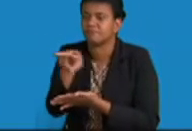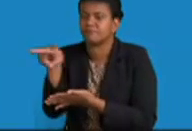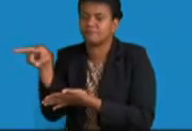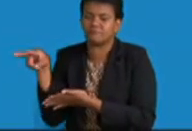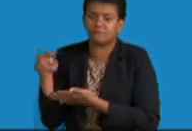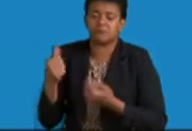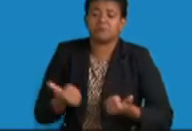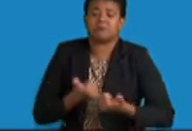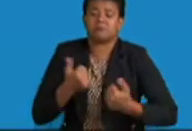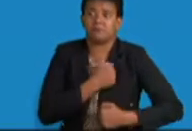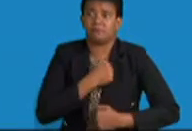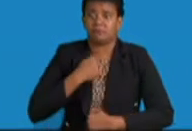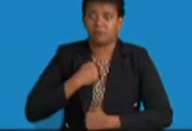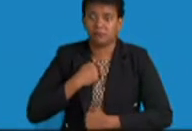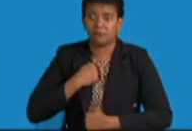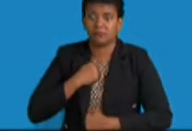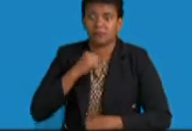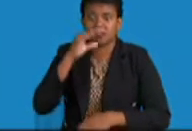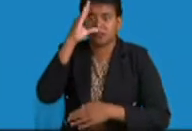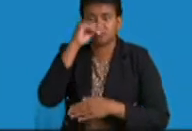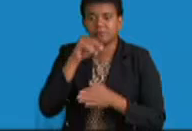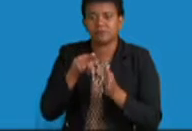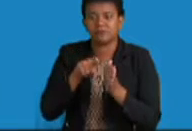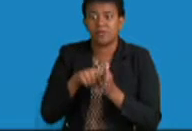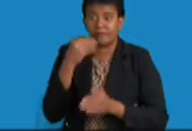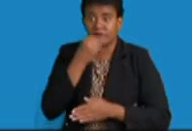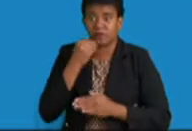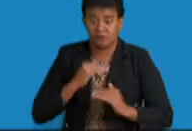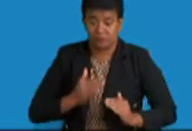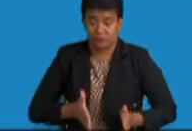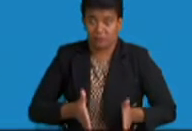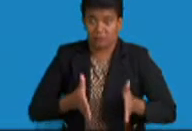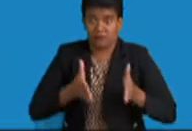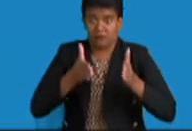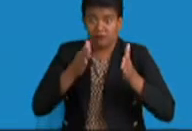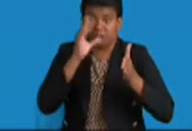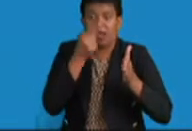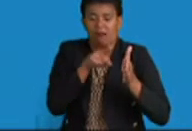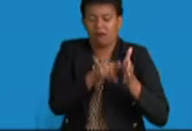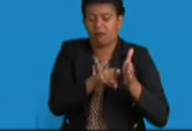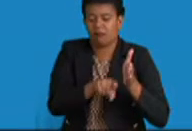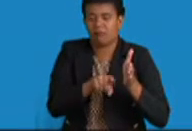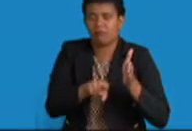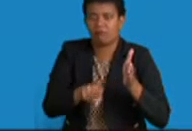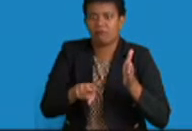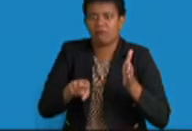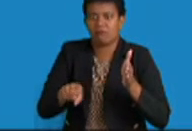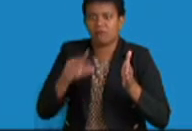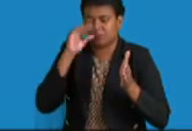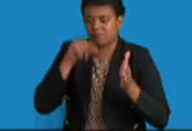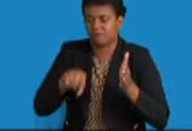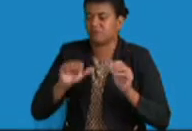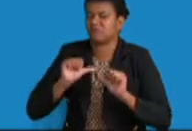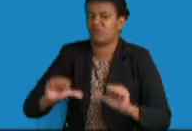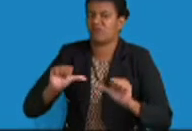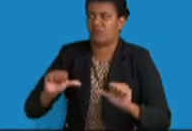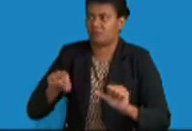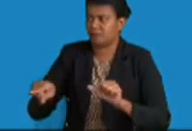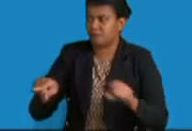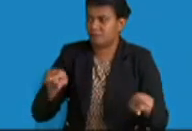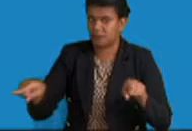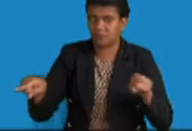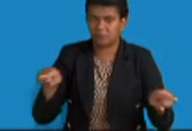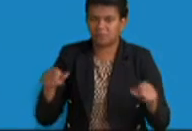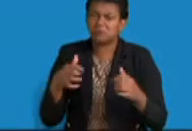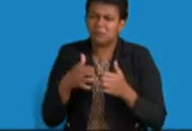sleeping beside rations, walking in disaster-torn sites, was the norm. Ill-equipped, they marched on. The